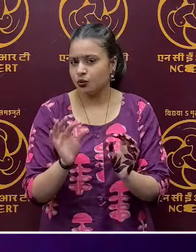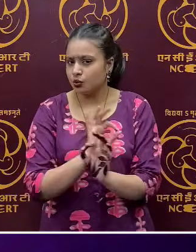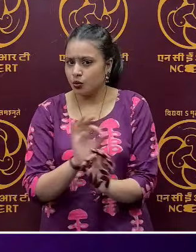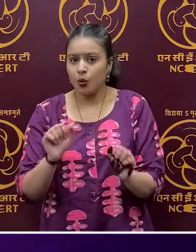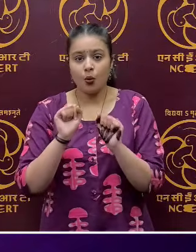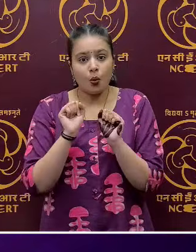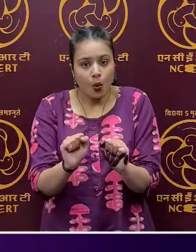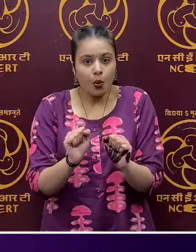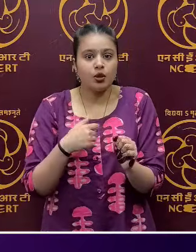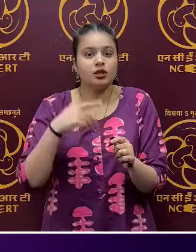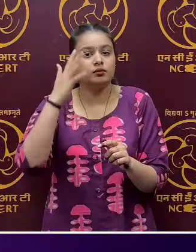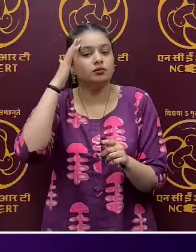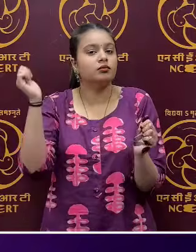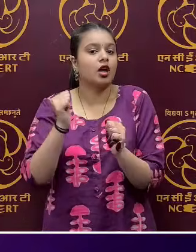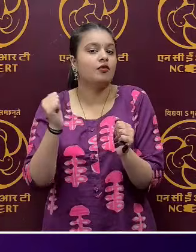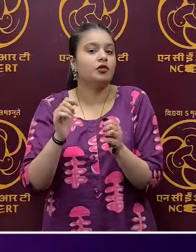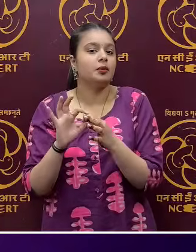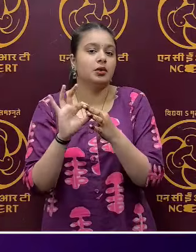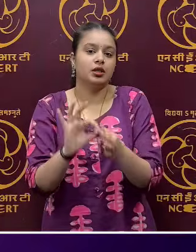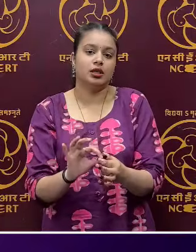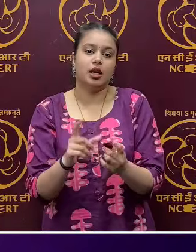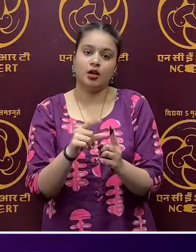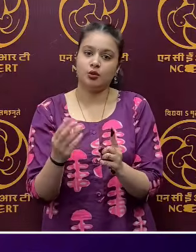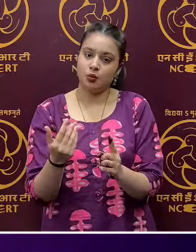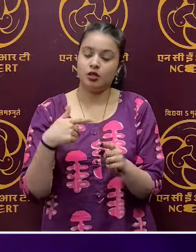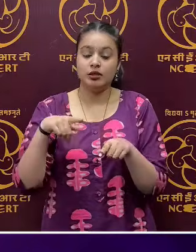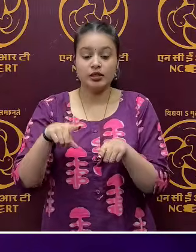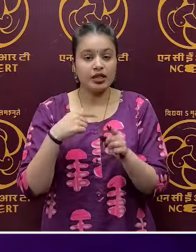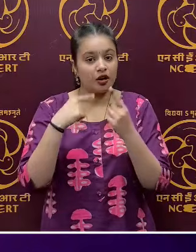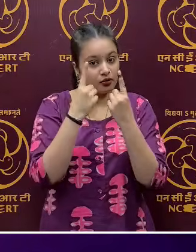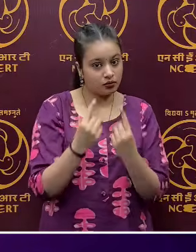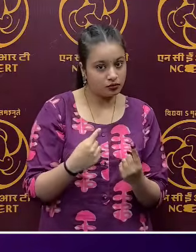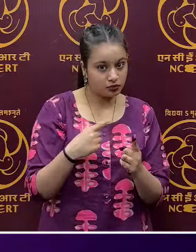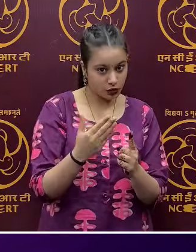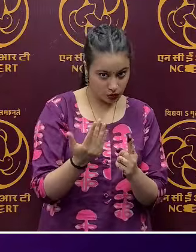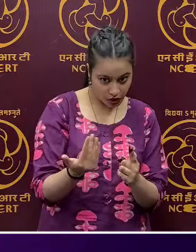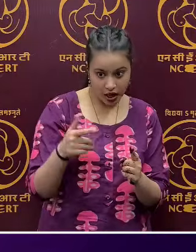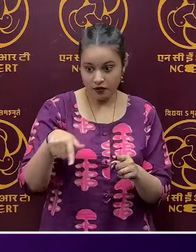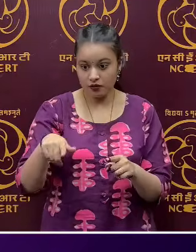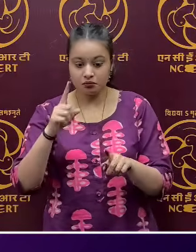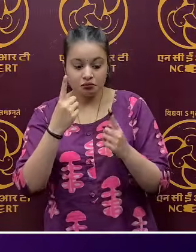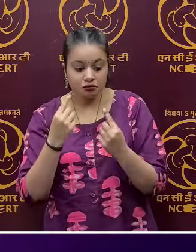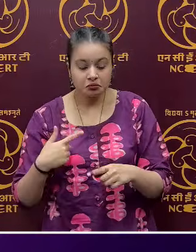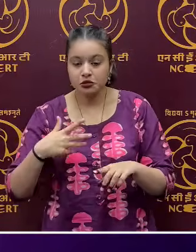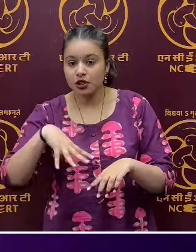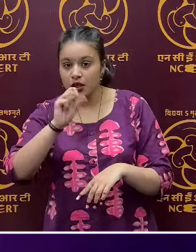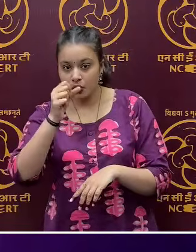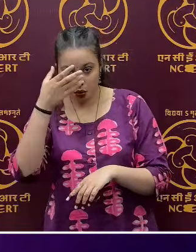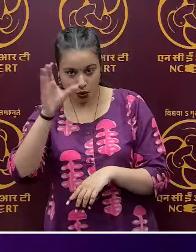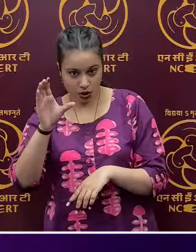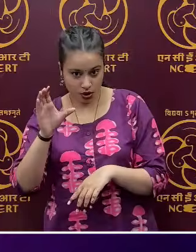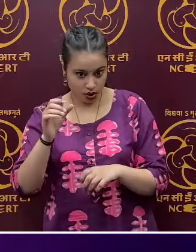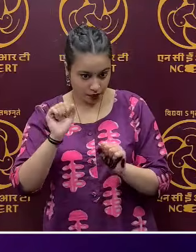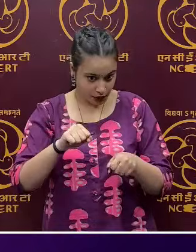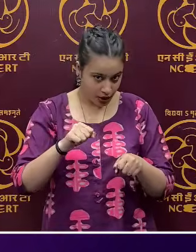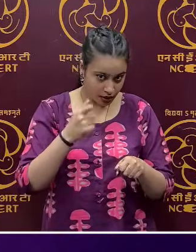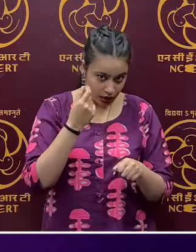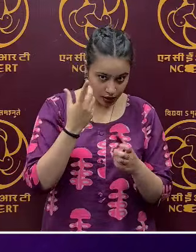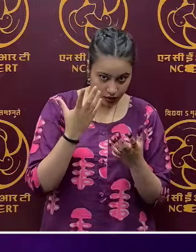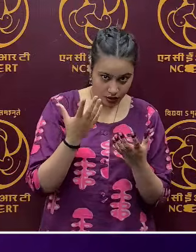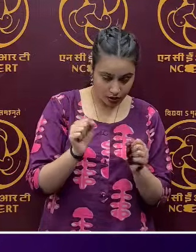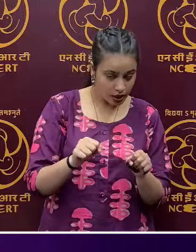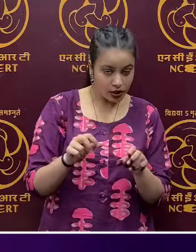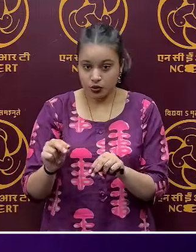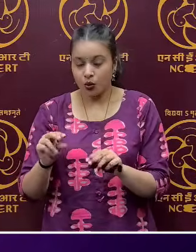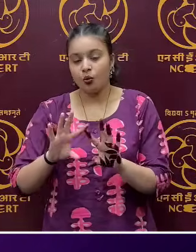at your own pace. You can also self-evaluate yourself. Where do you stand and how much you have understood the concept. It has got so